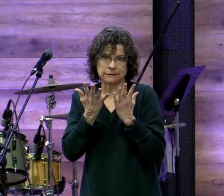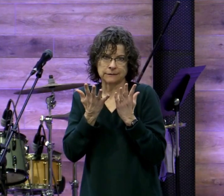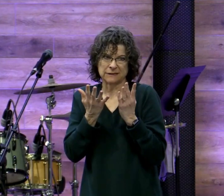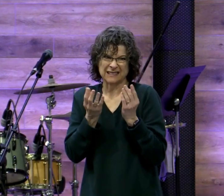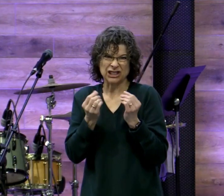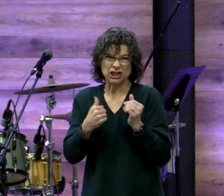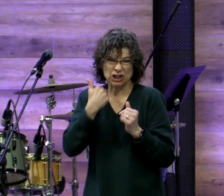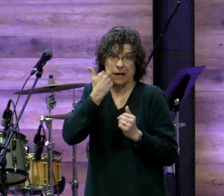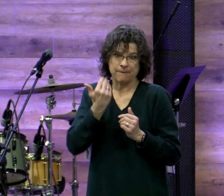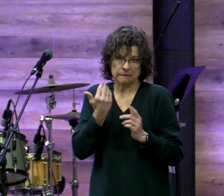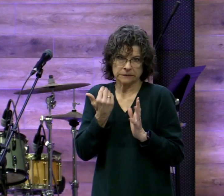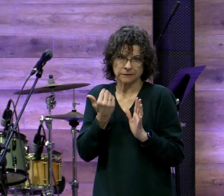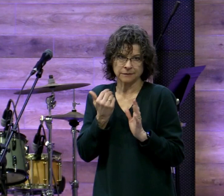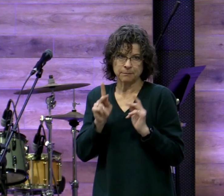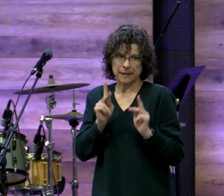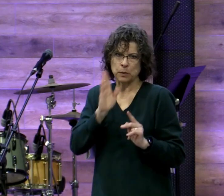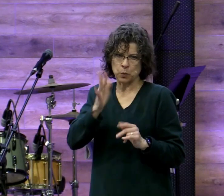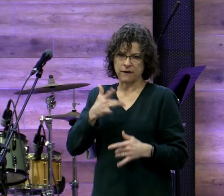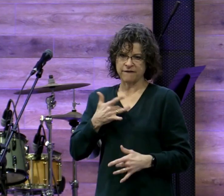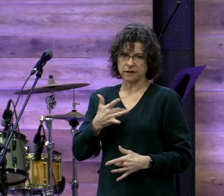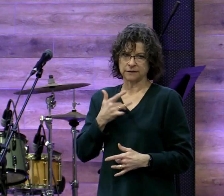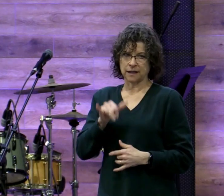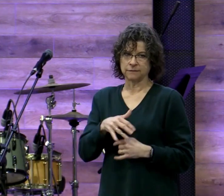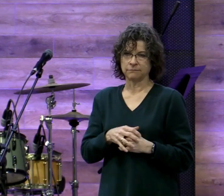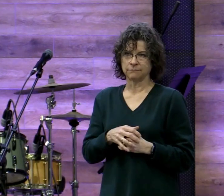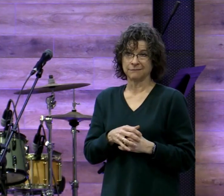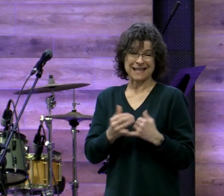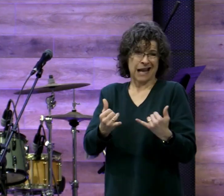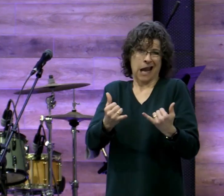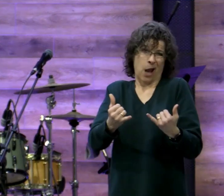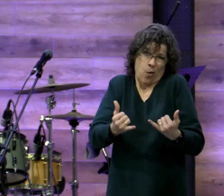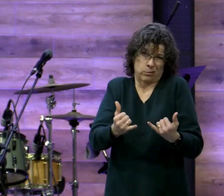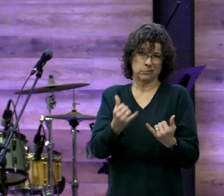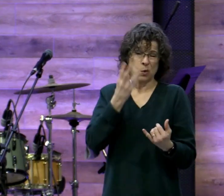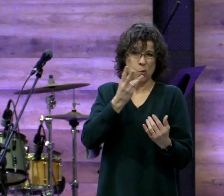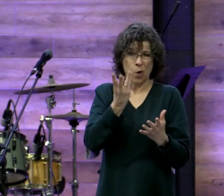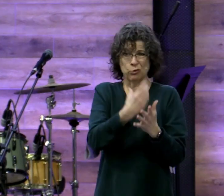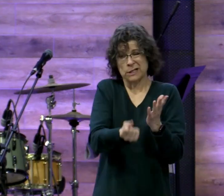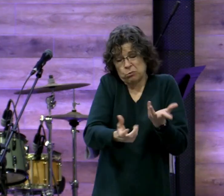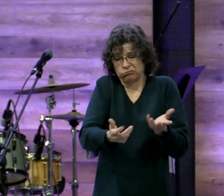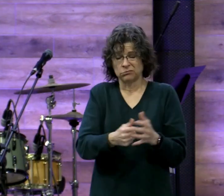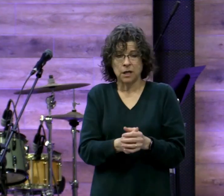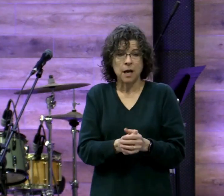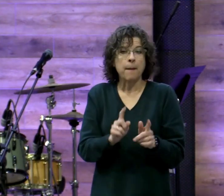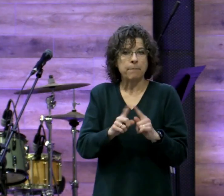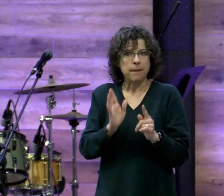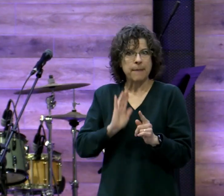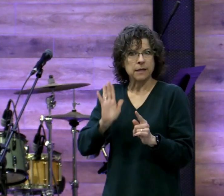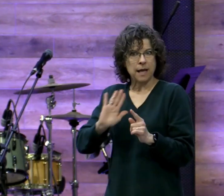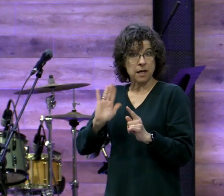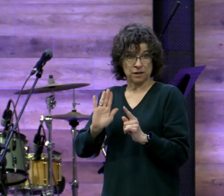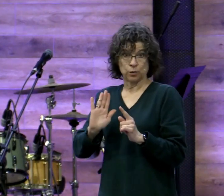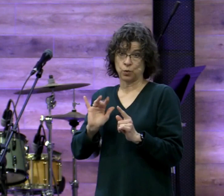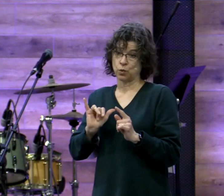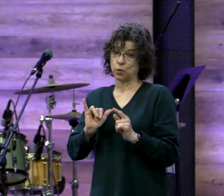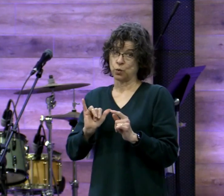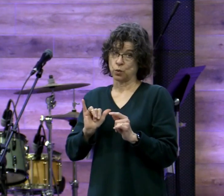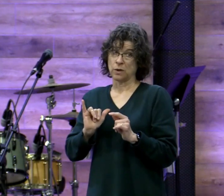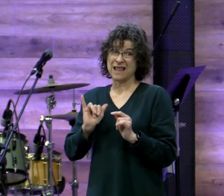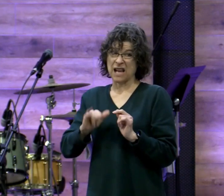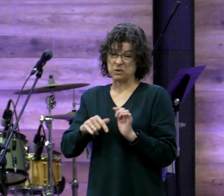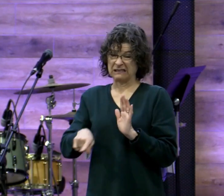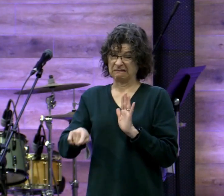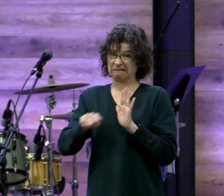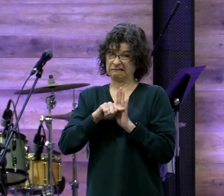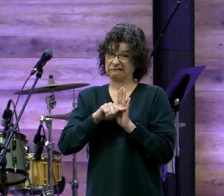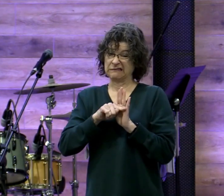than it does today. The stigma of poor planning or limited resources could have followed this young couple